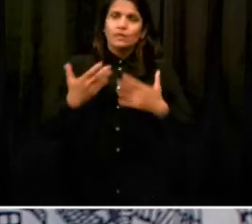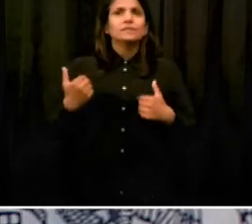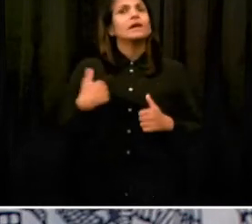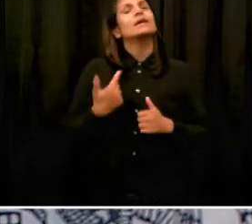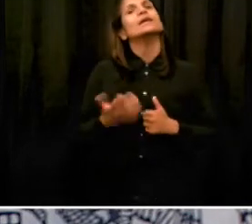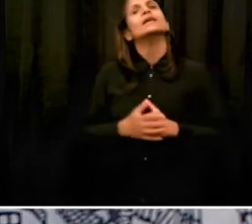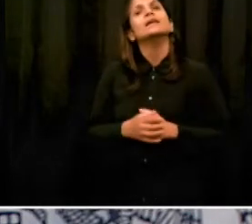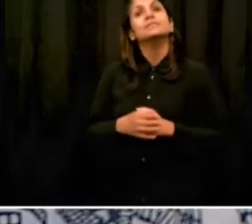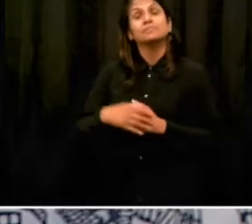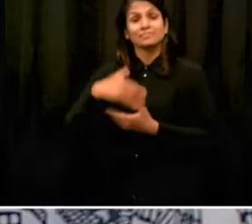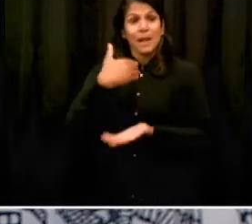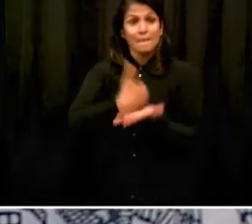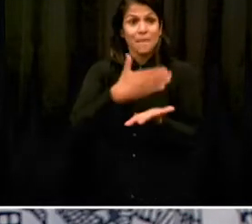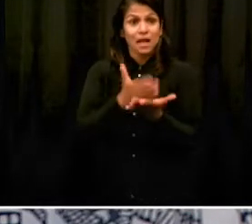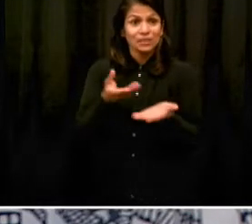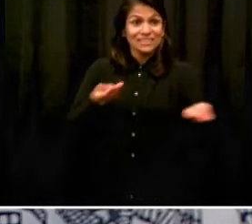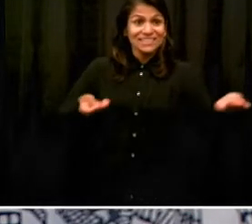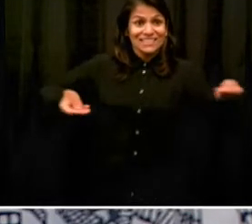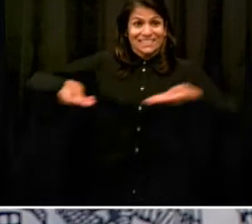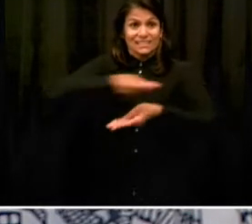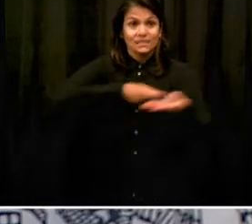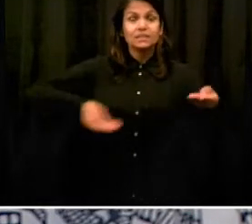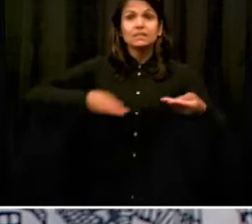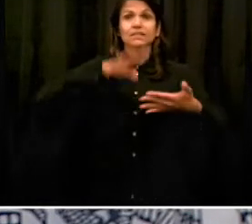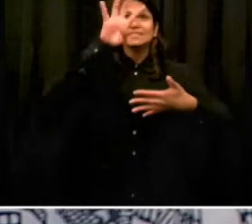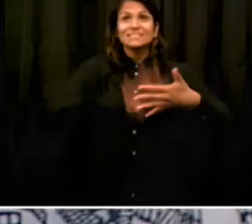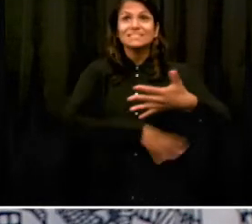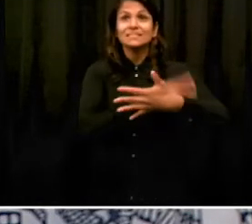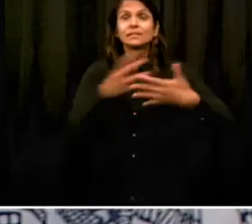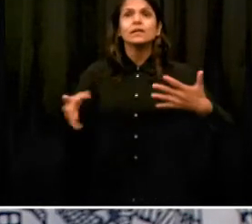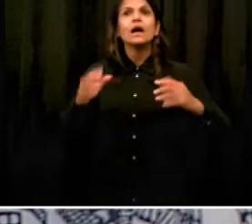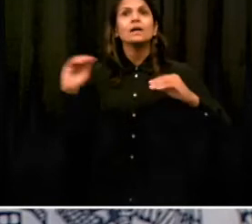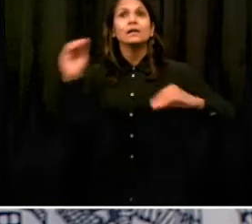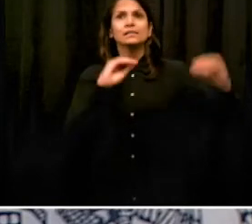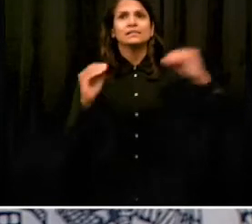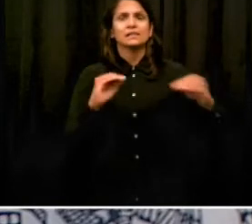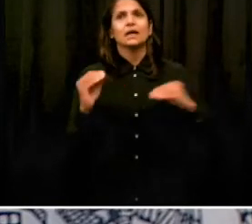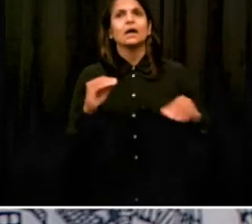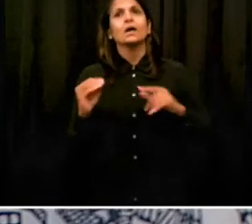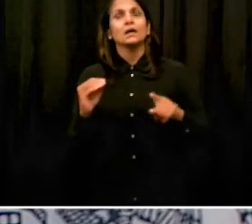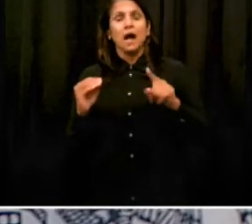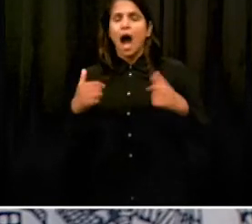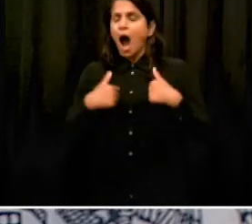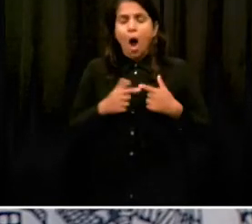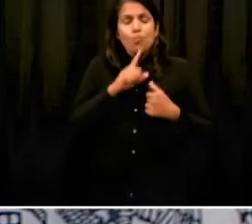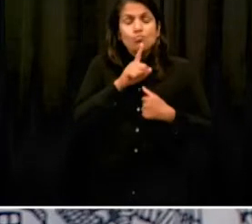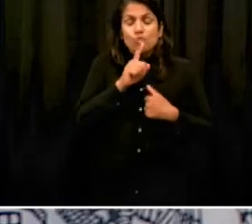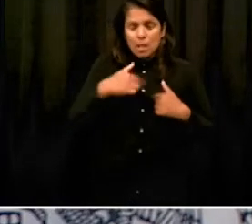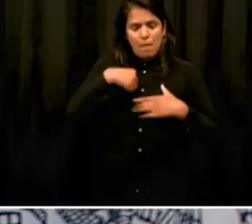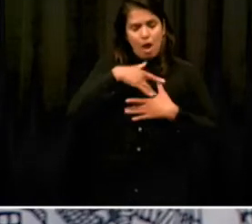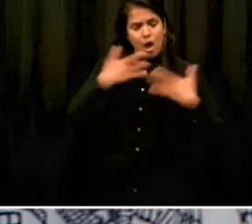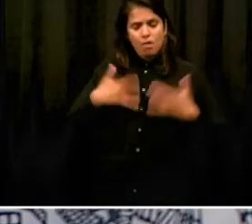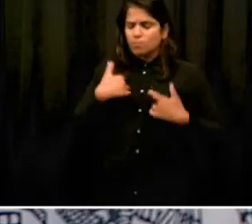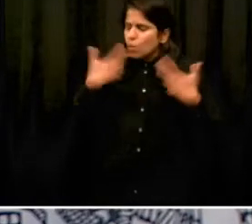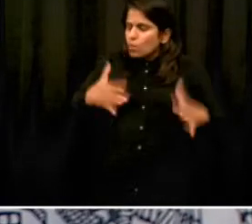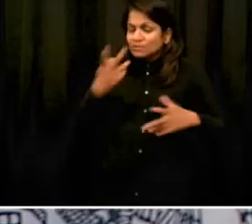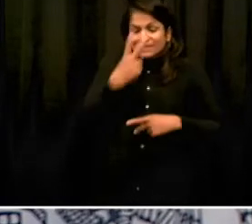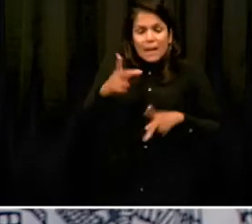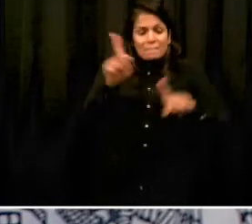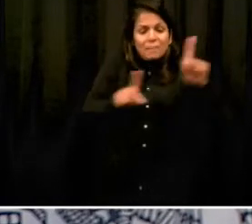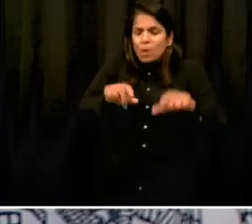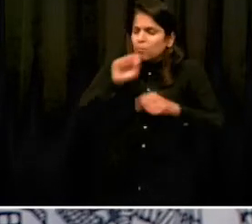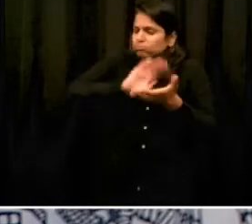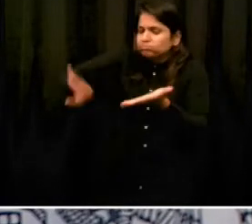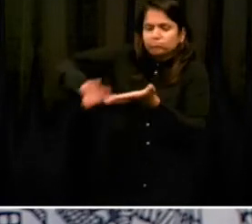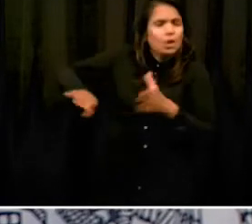to hardworking city employees. And I don't want to see the results affect all the people who need the services they provide.